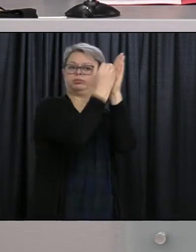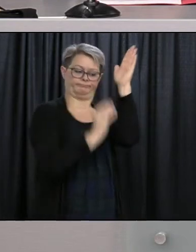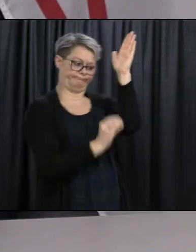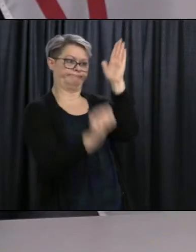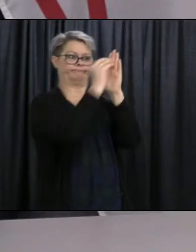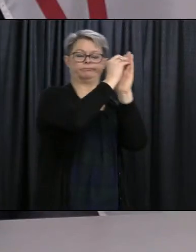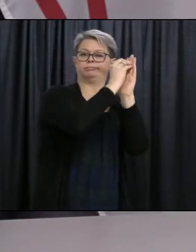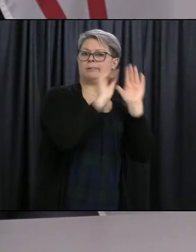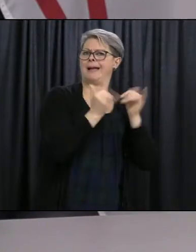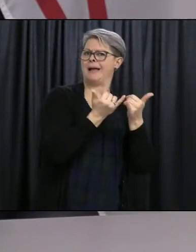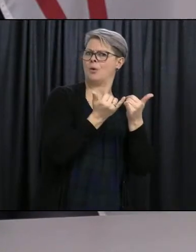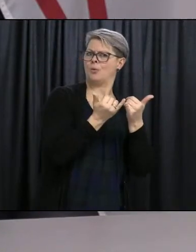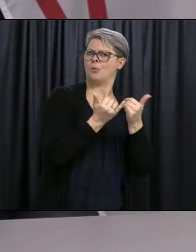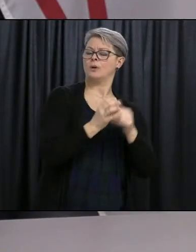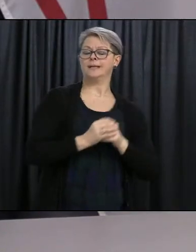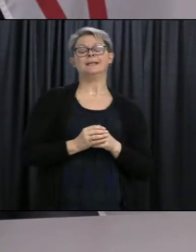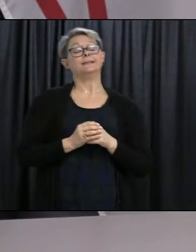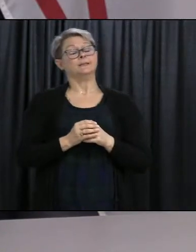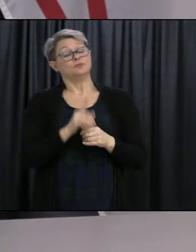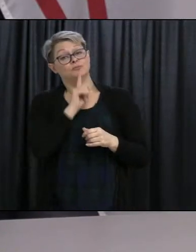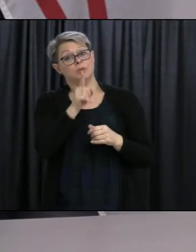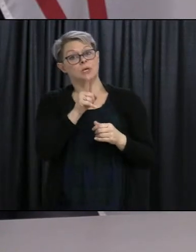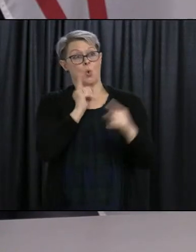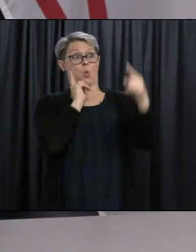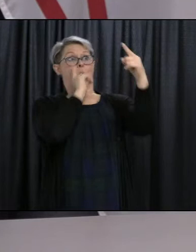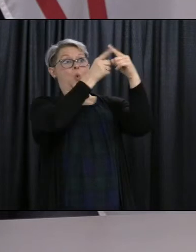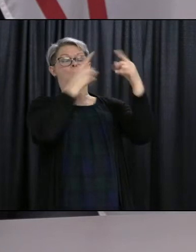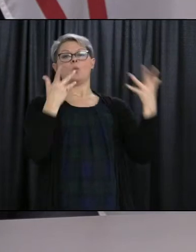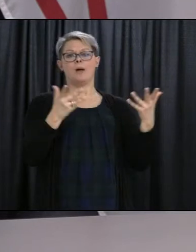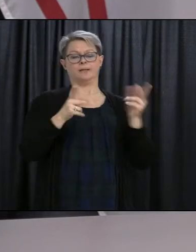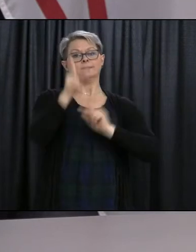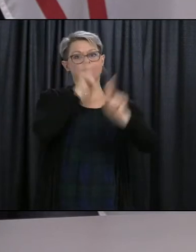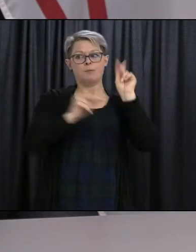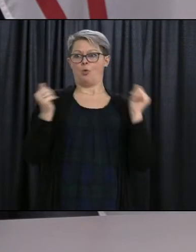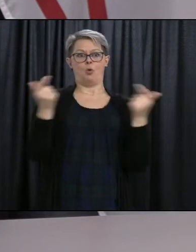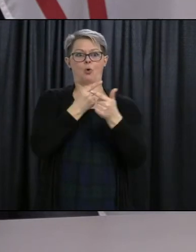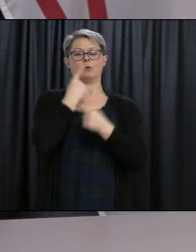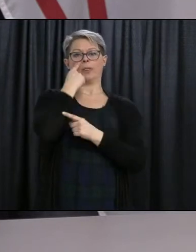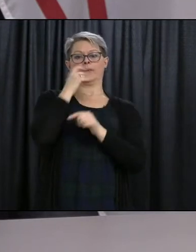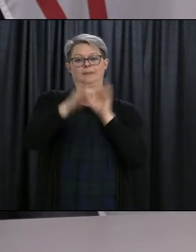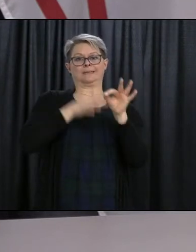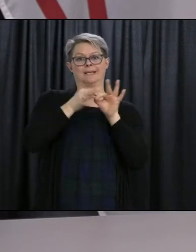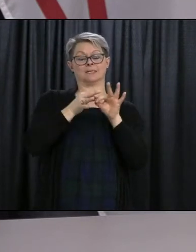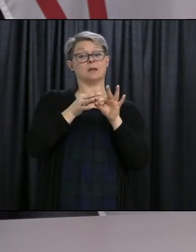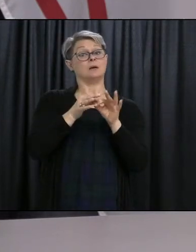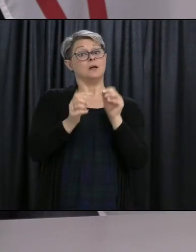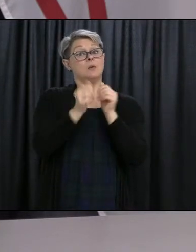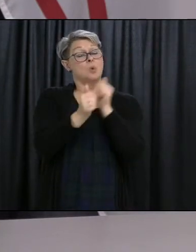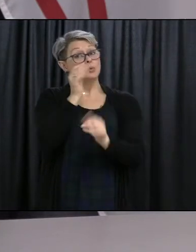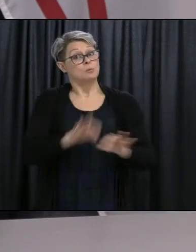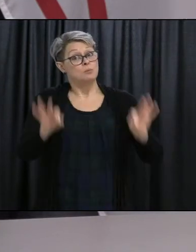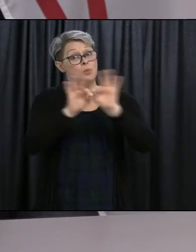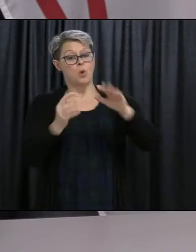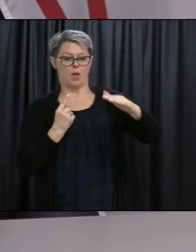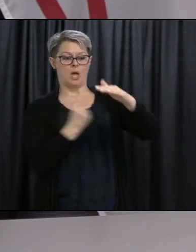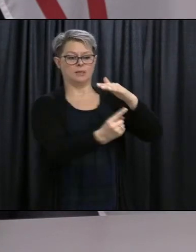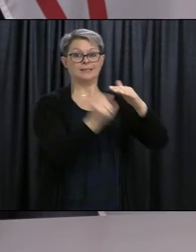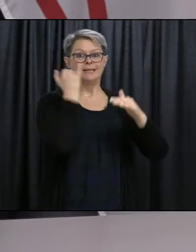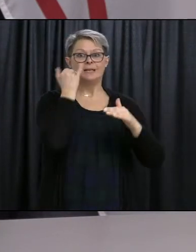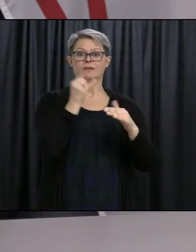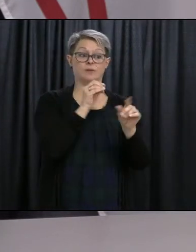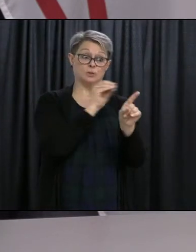So certainly, we want people to get tested. The most important thing, though, is to isolate if you have an exposure or you're feeling